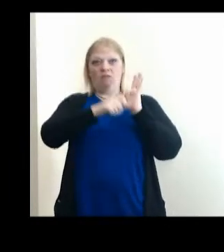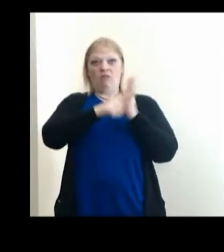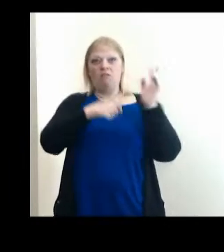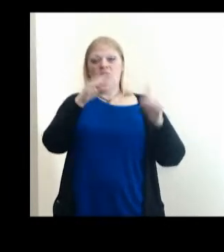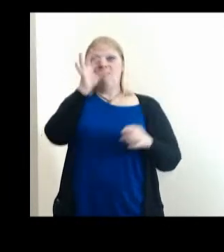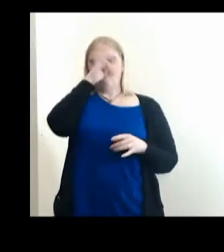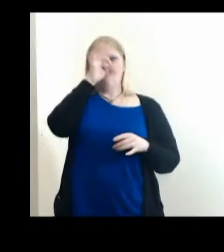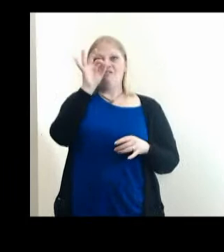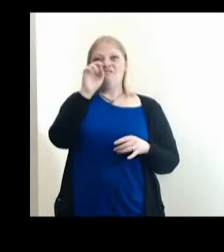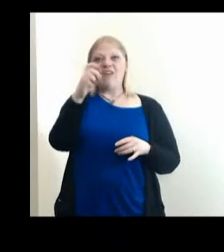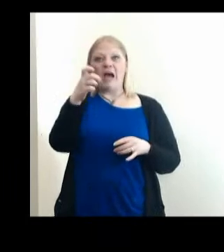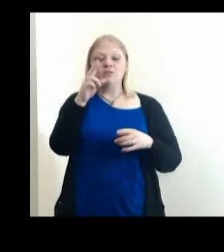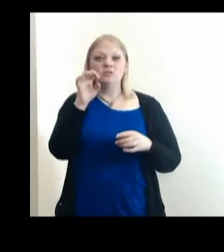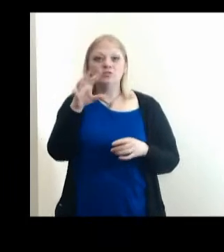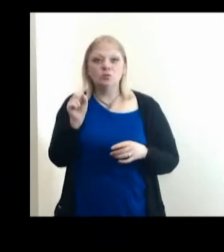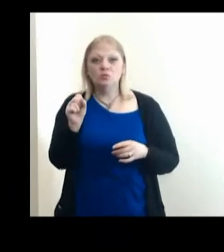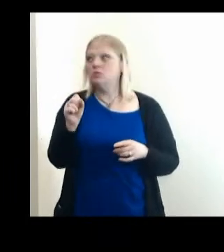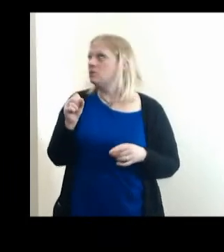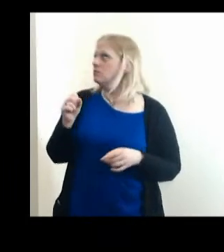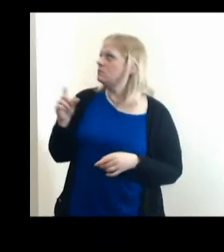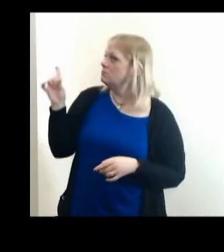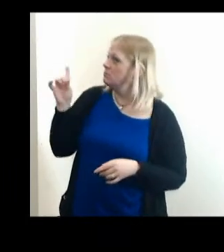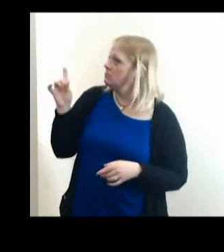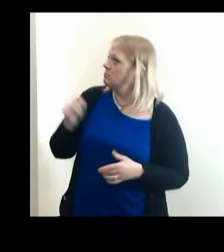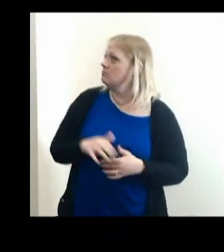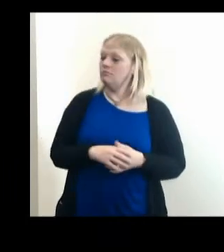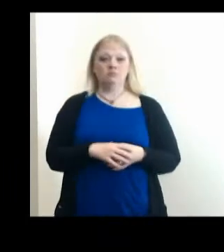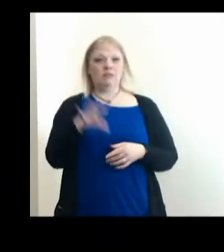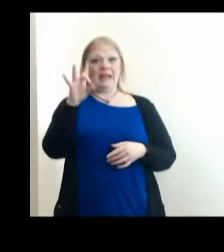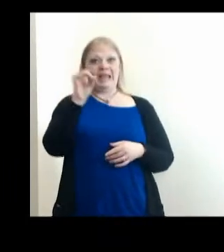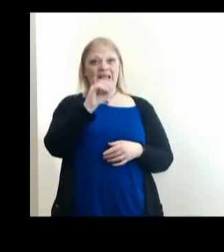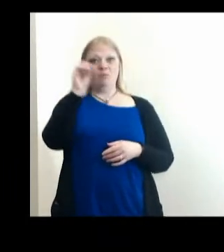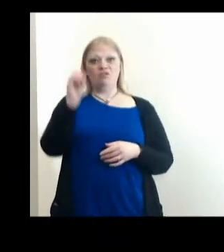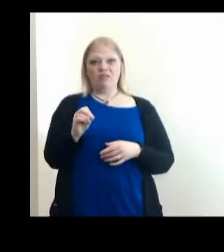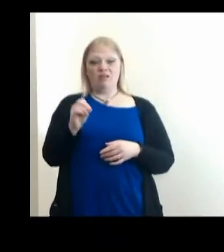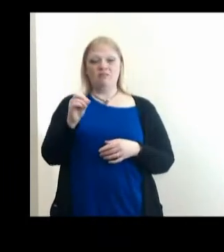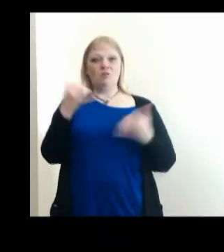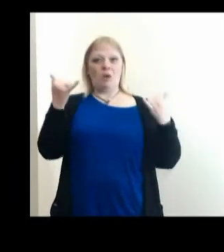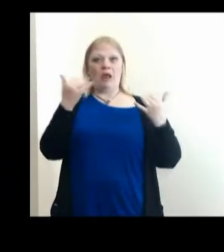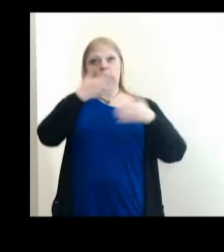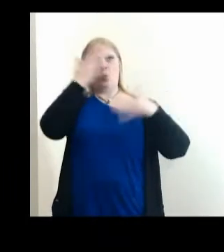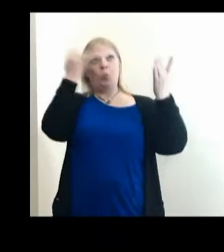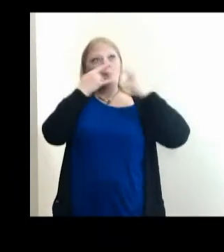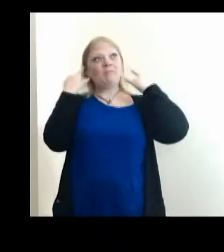News. Israel drops outdoor mask mandate with 80% of adults vaccinated.